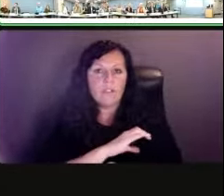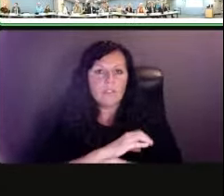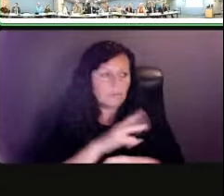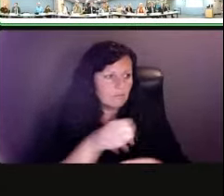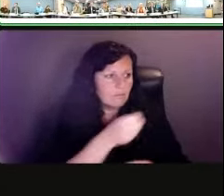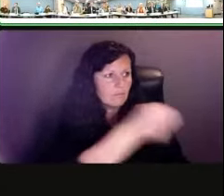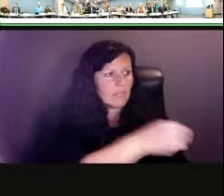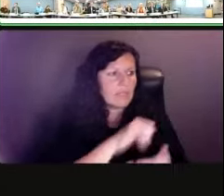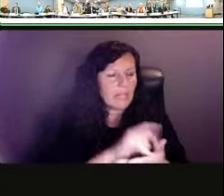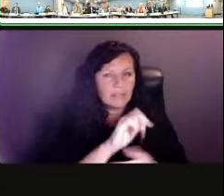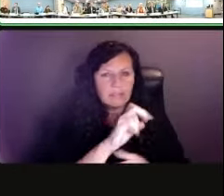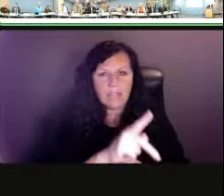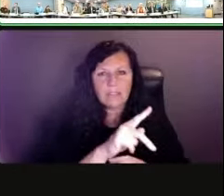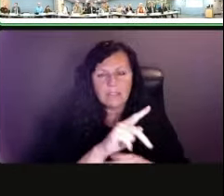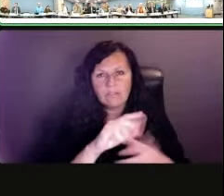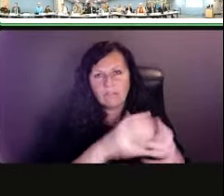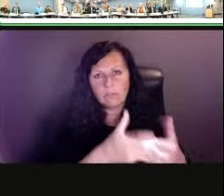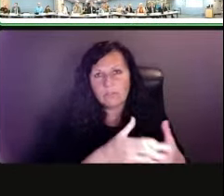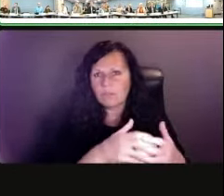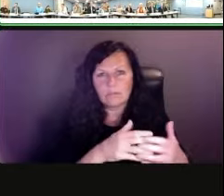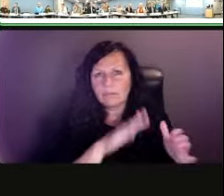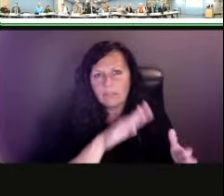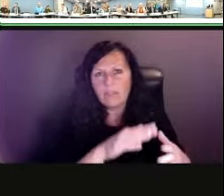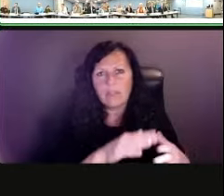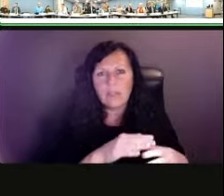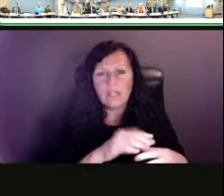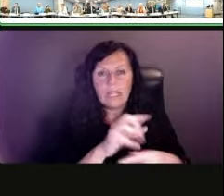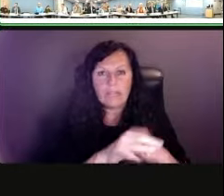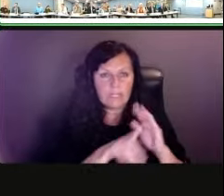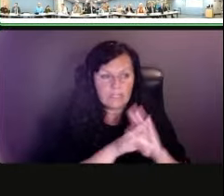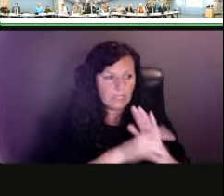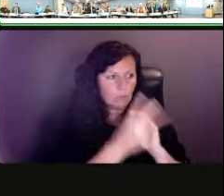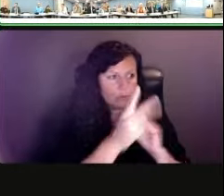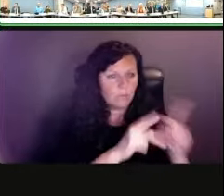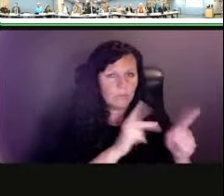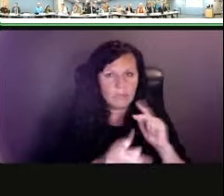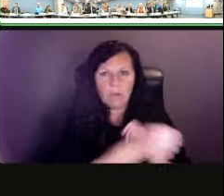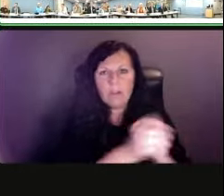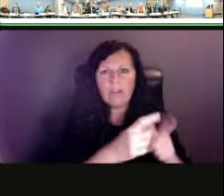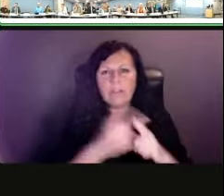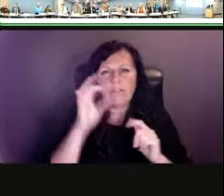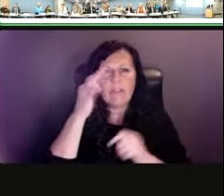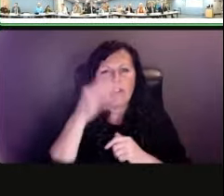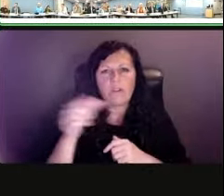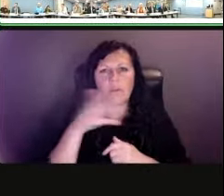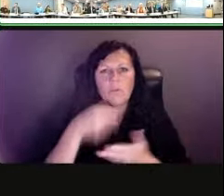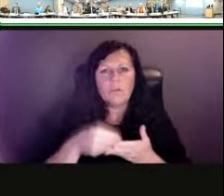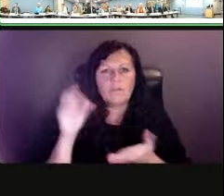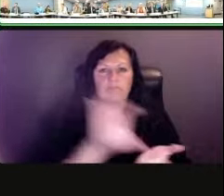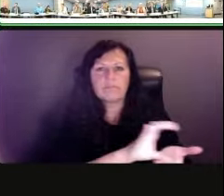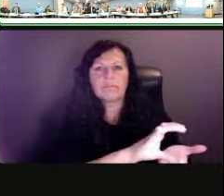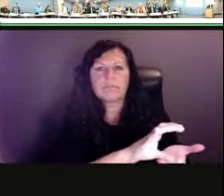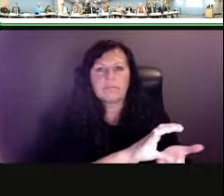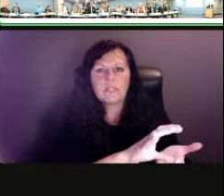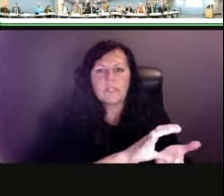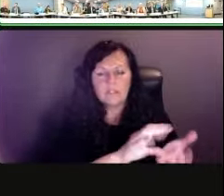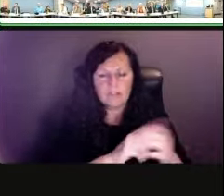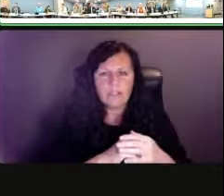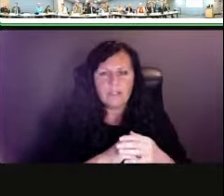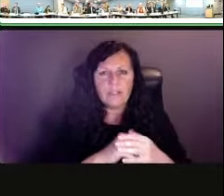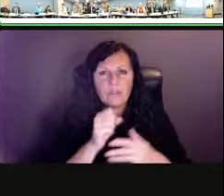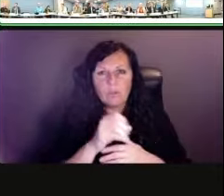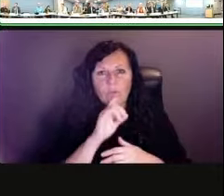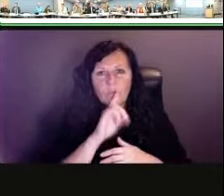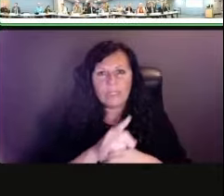if you think about it, because you assign two officers and you get all sorts of resources from the federal government that you get to partner with. So it's a bigger loss than just the